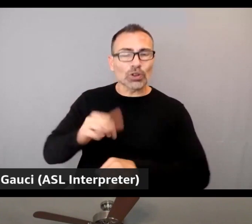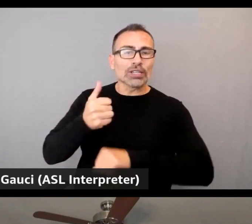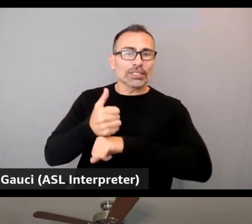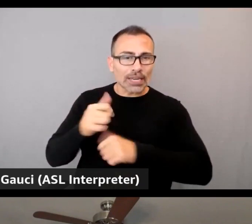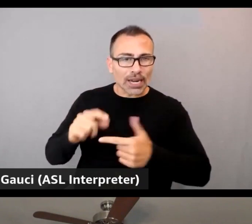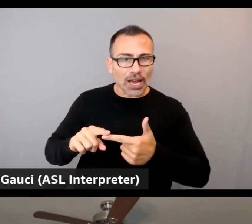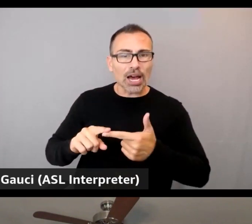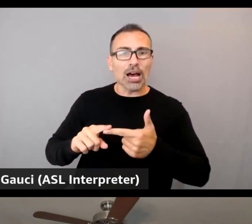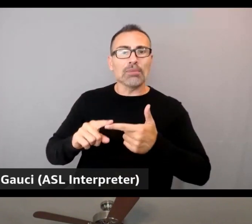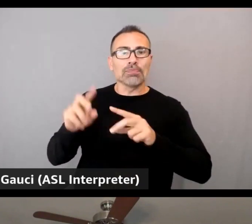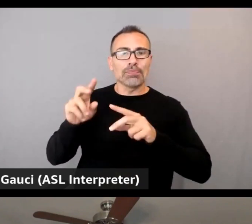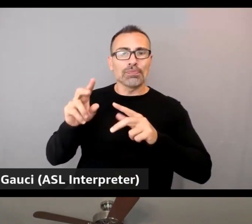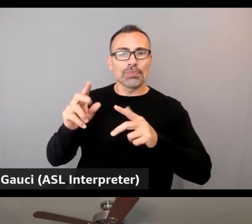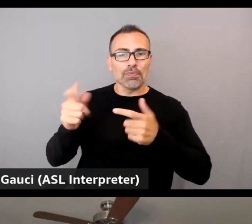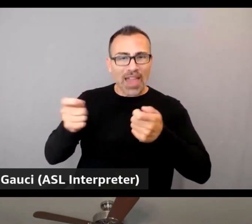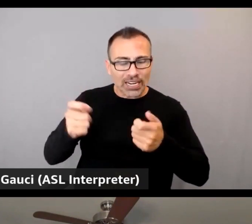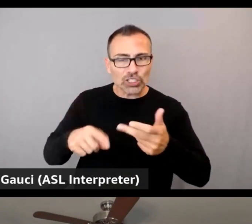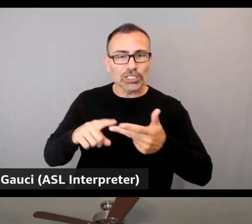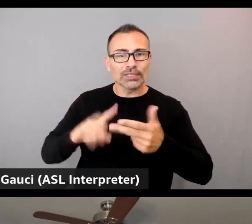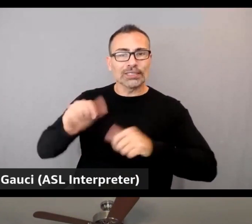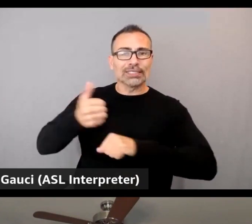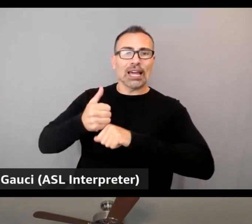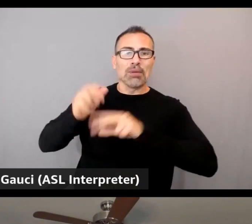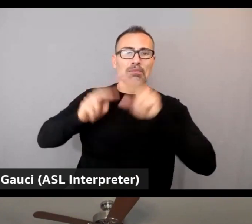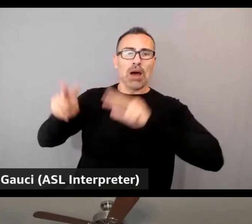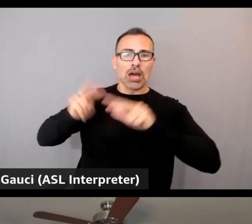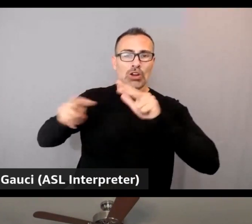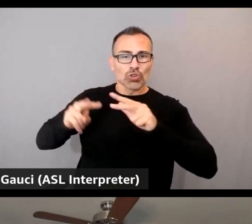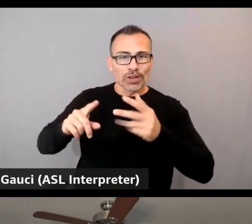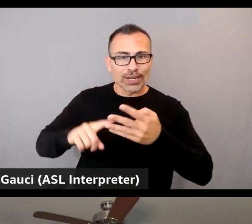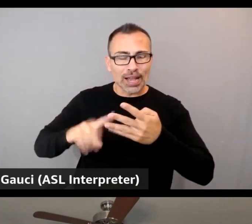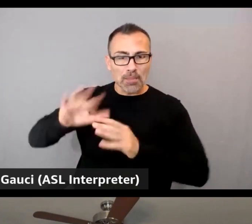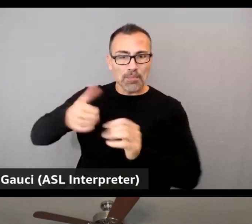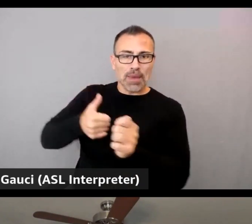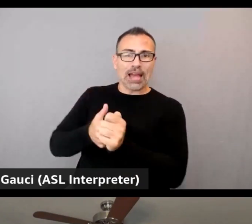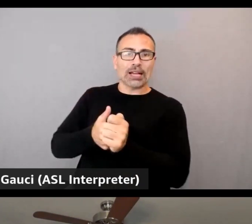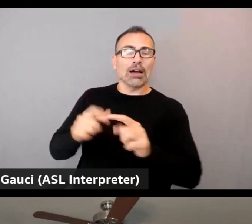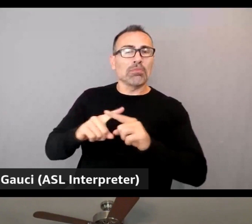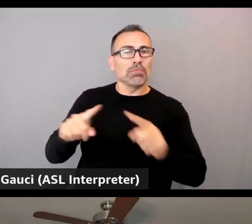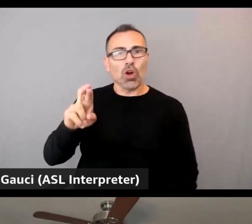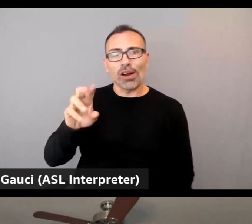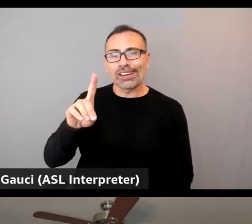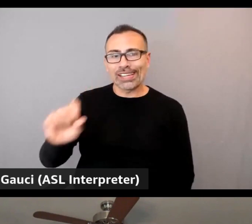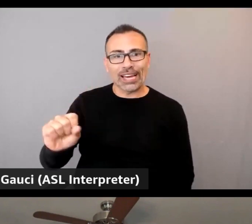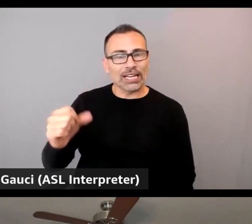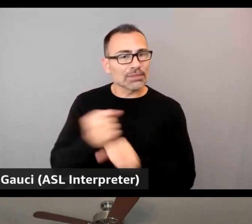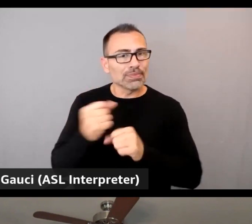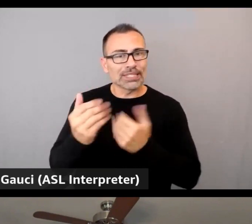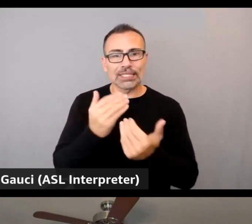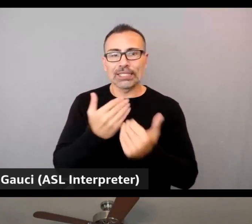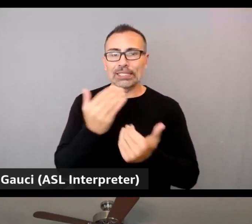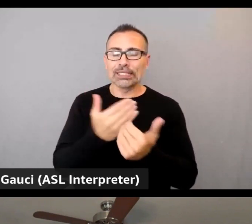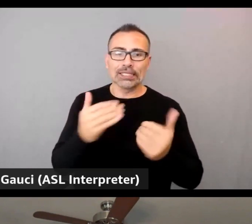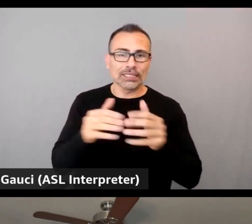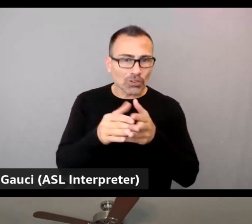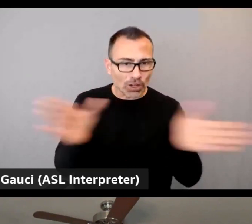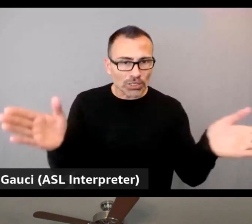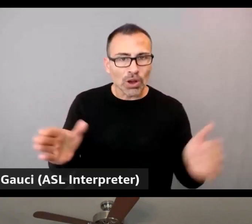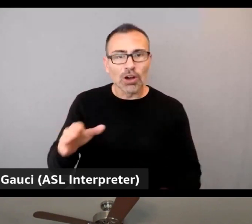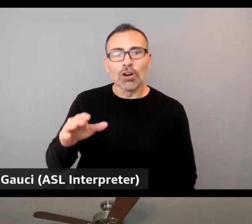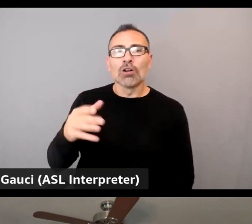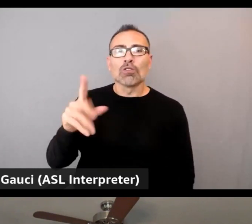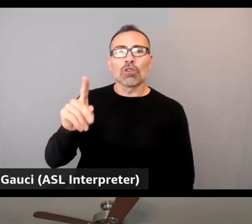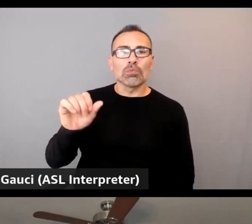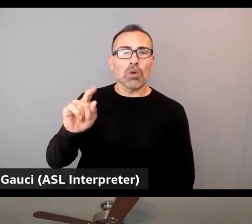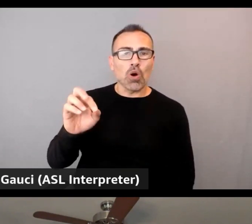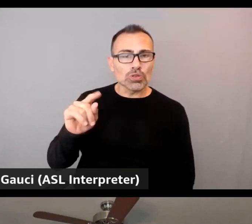monitoring, you have to set up your own backups, et cetera. But Amazon RDS just makes this easy across the board for Postgres, MySQL, MariaDB, in terms of the